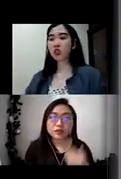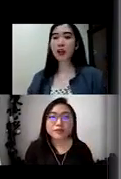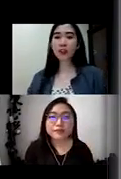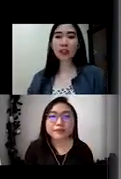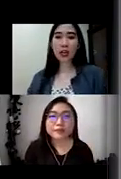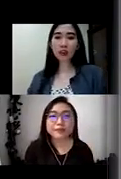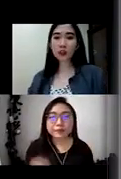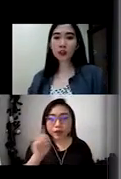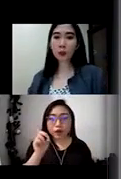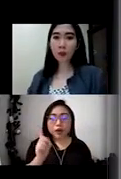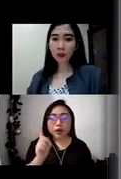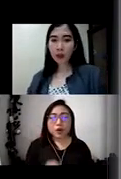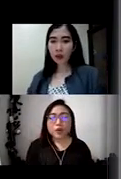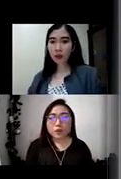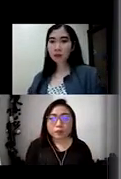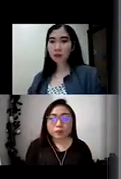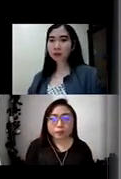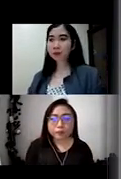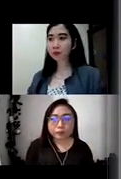yung